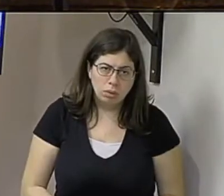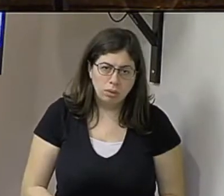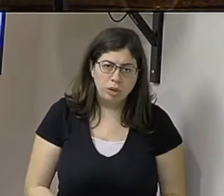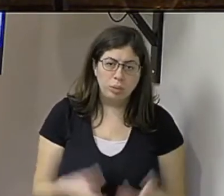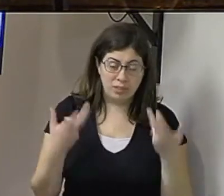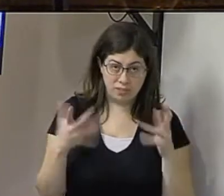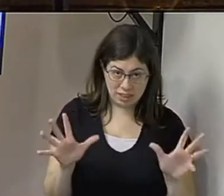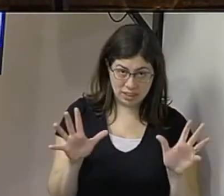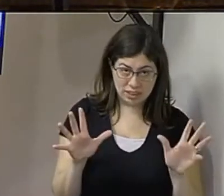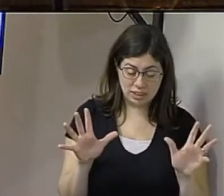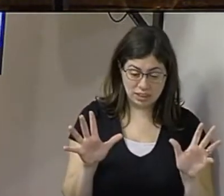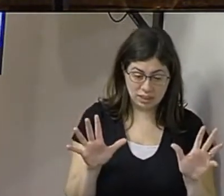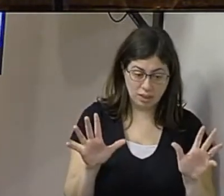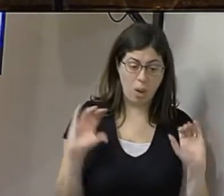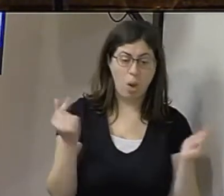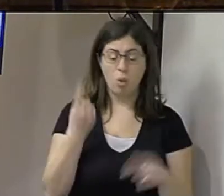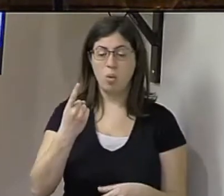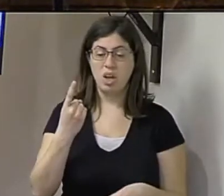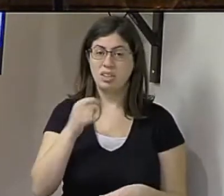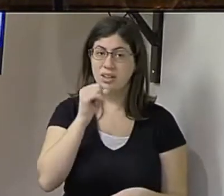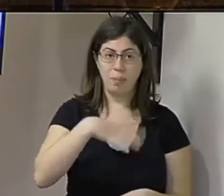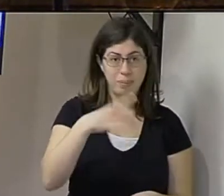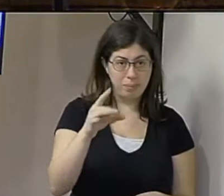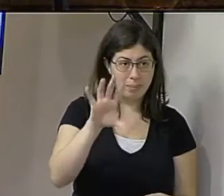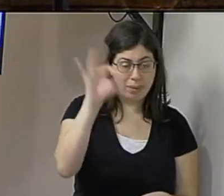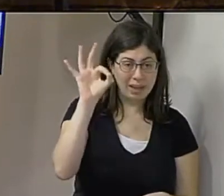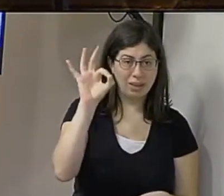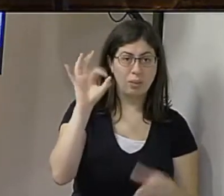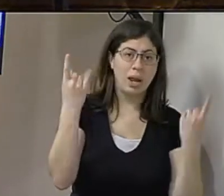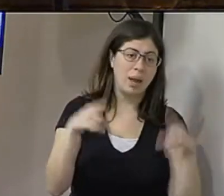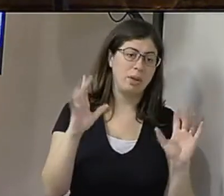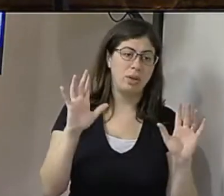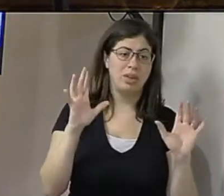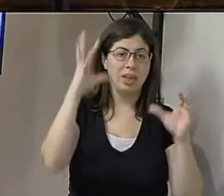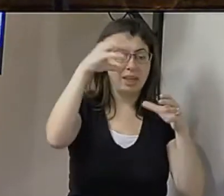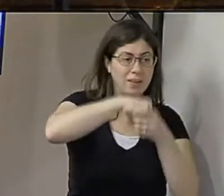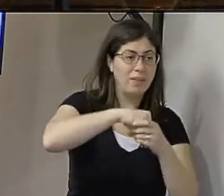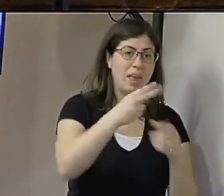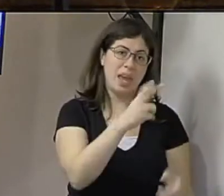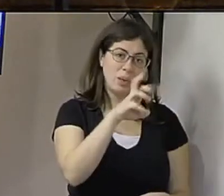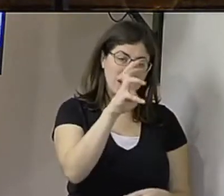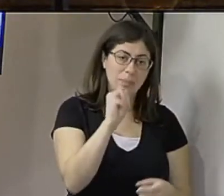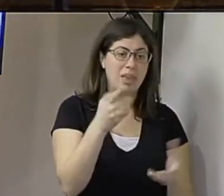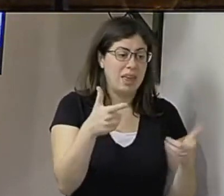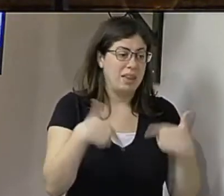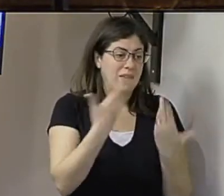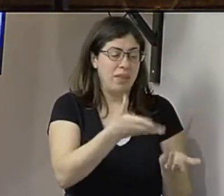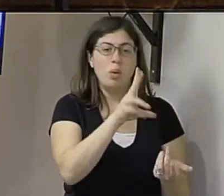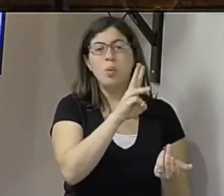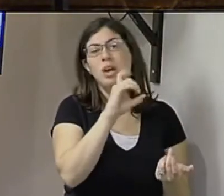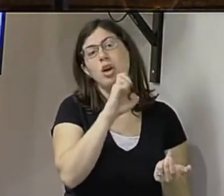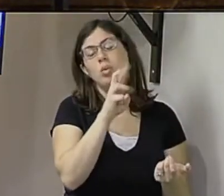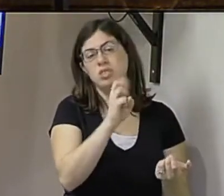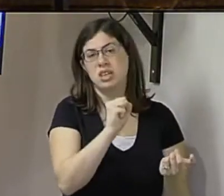that, by the way, they all, the ones that he does not choose, and we're going to read, they just get sent into his harem where they live as widows for the rest of their life.